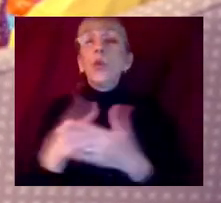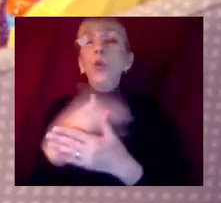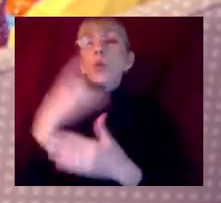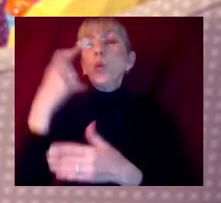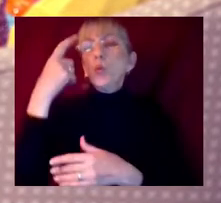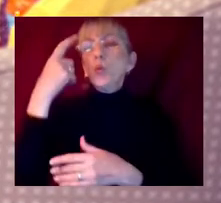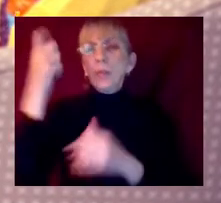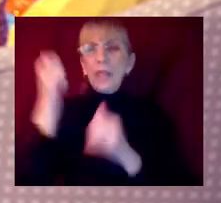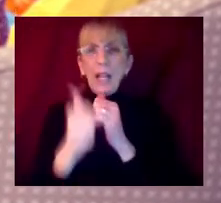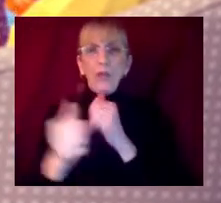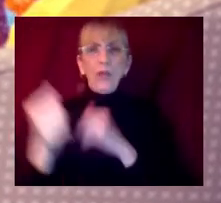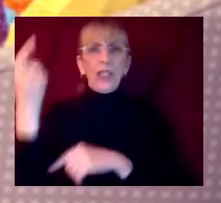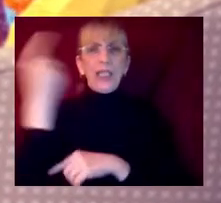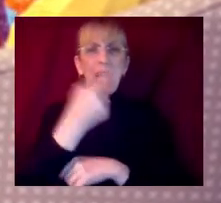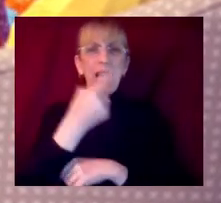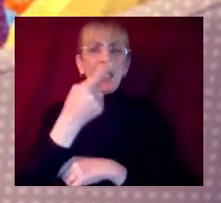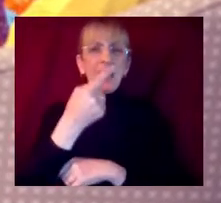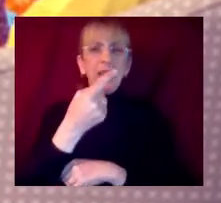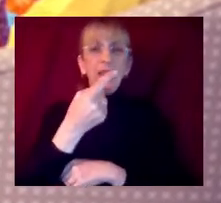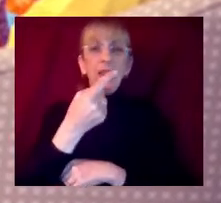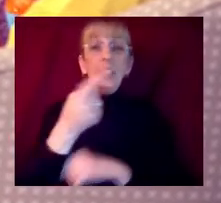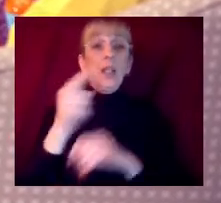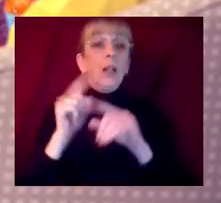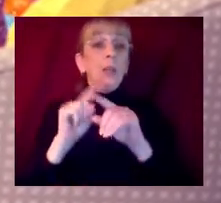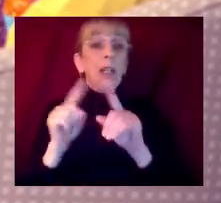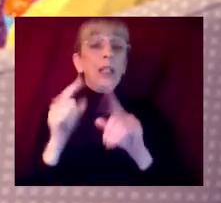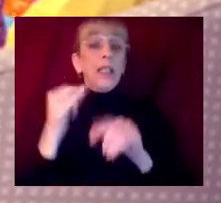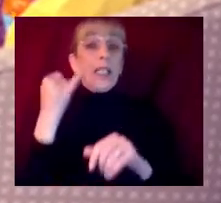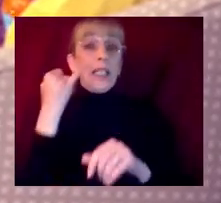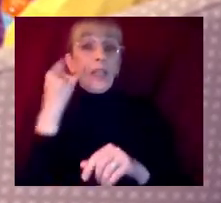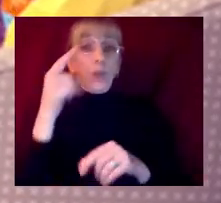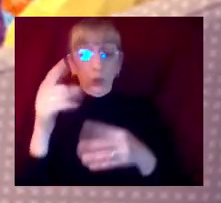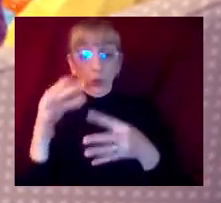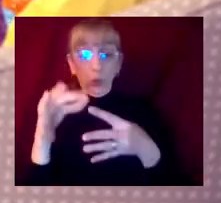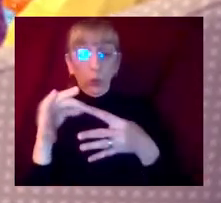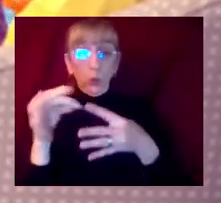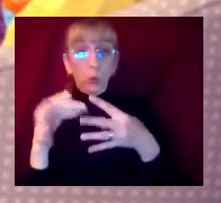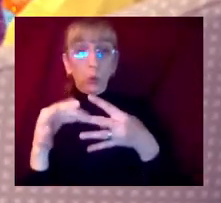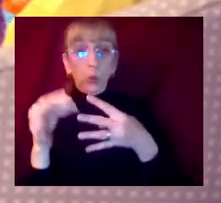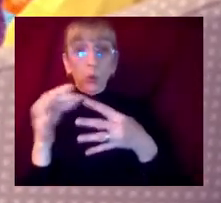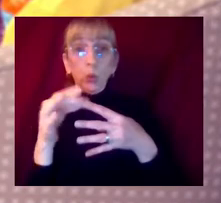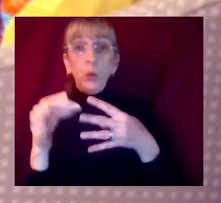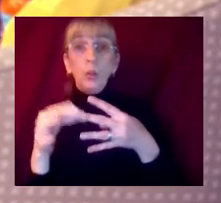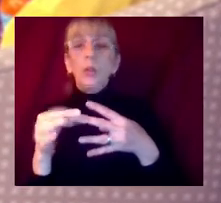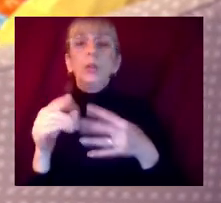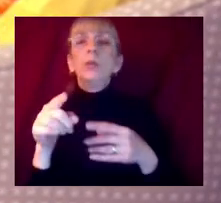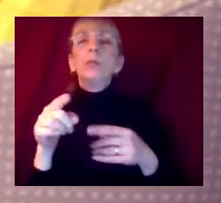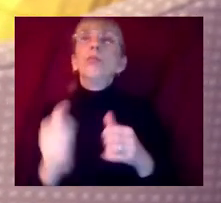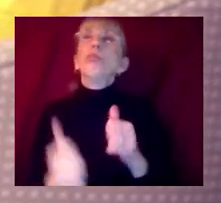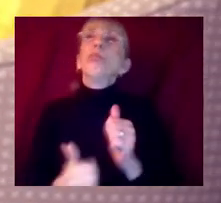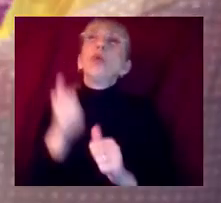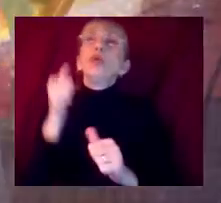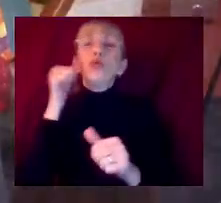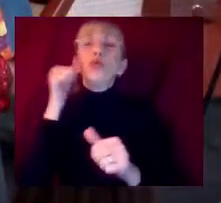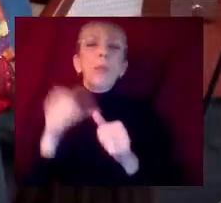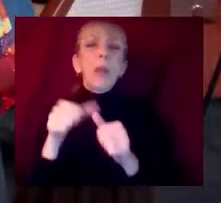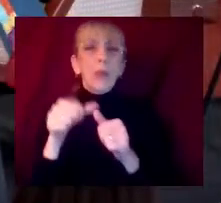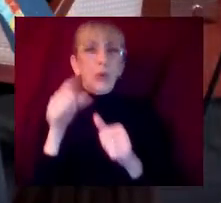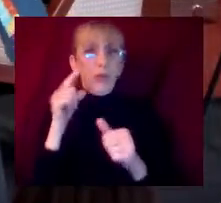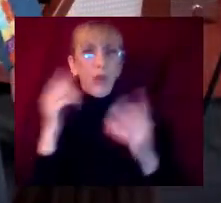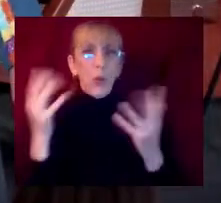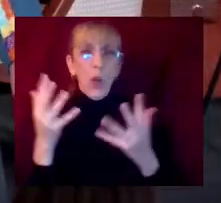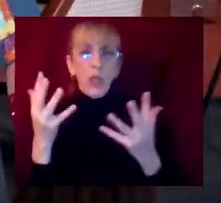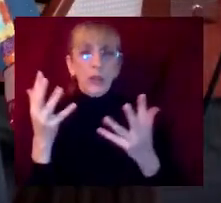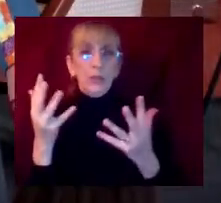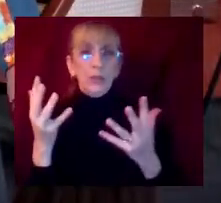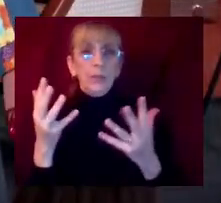to think about legacy. But if you could choose what you would want to most be known for, most remembered for. Well, I want